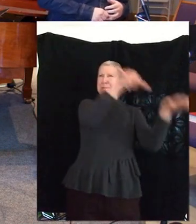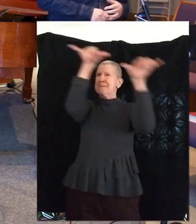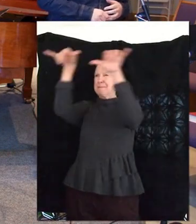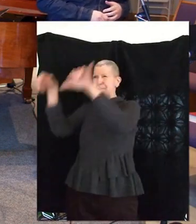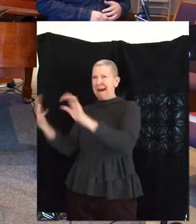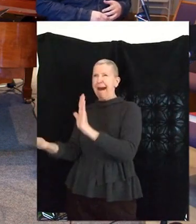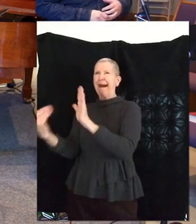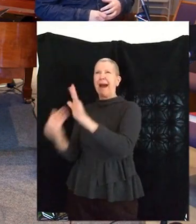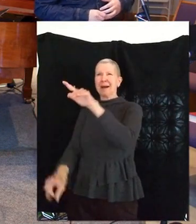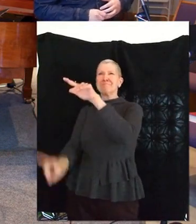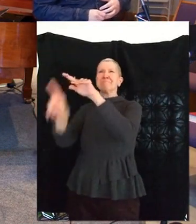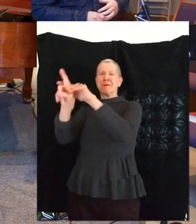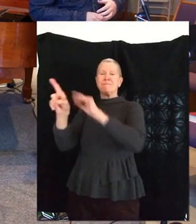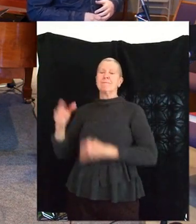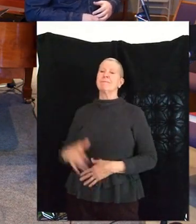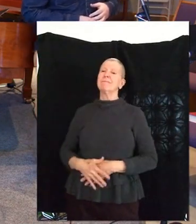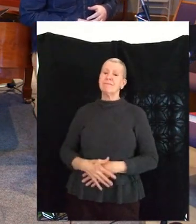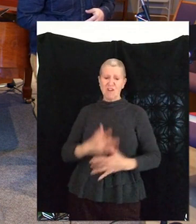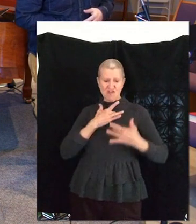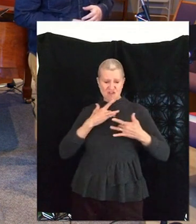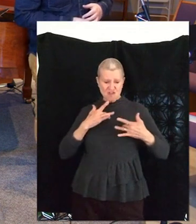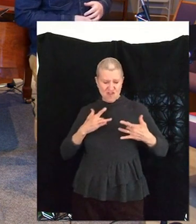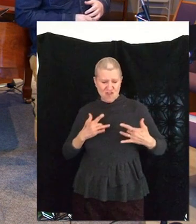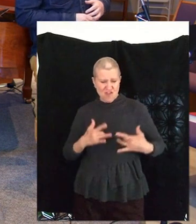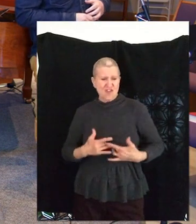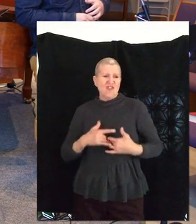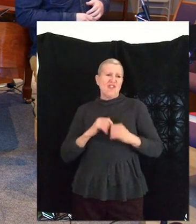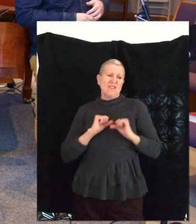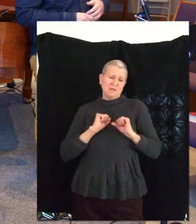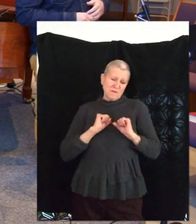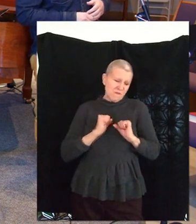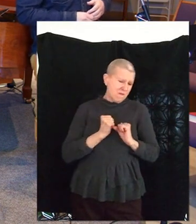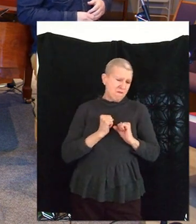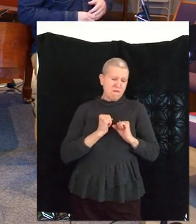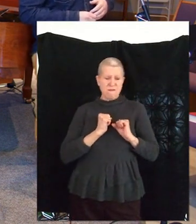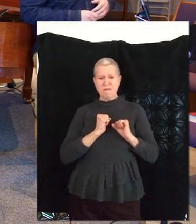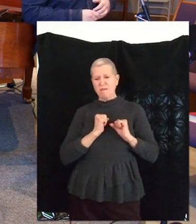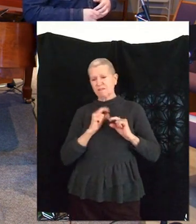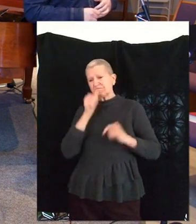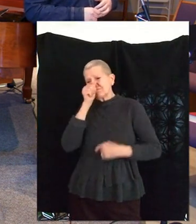Are wintry, grieving or in pain,